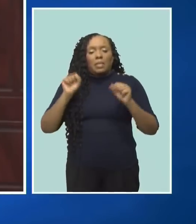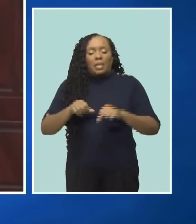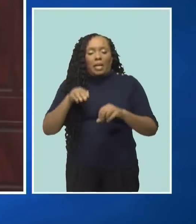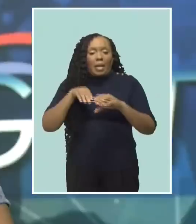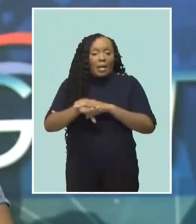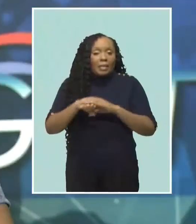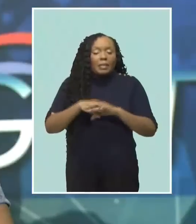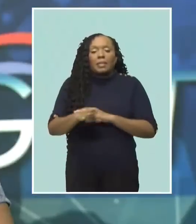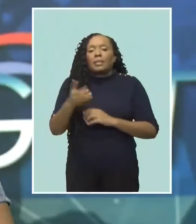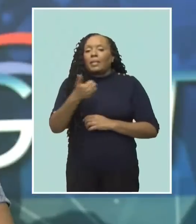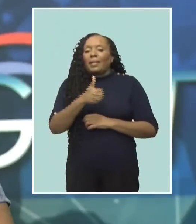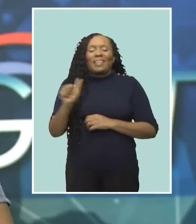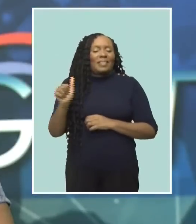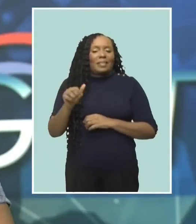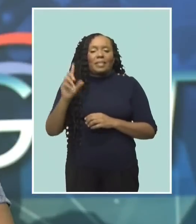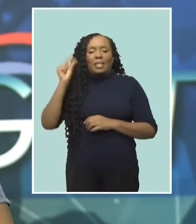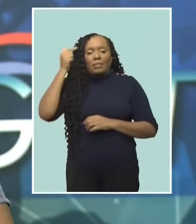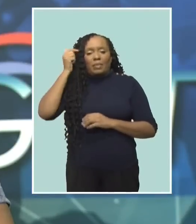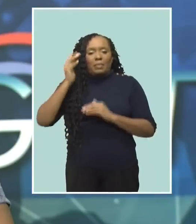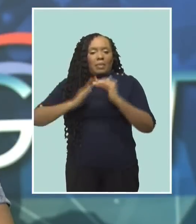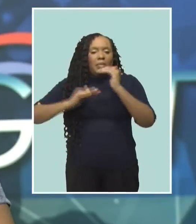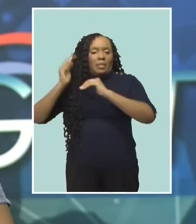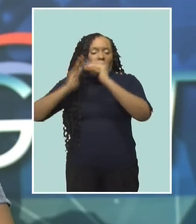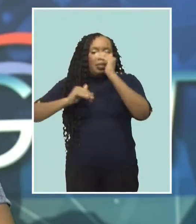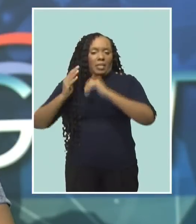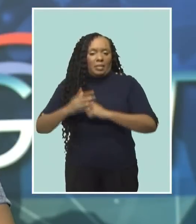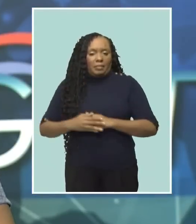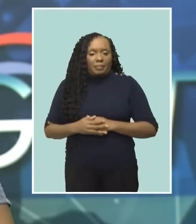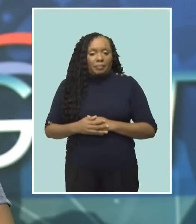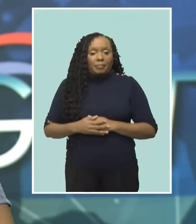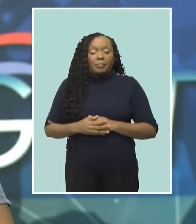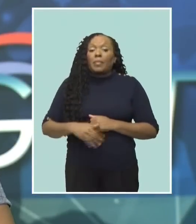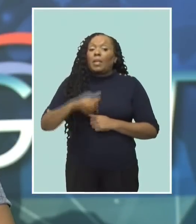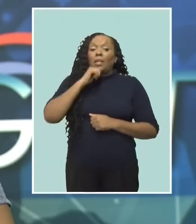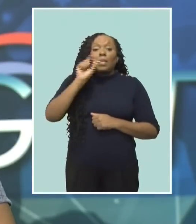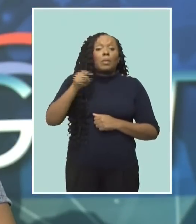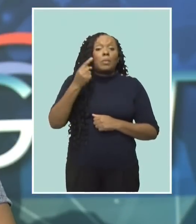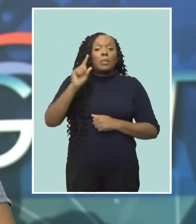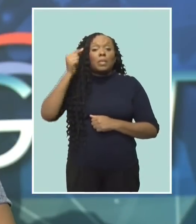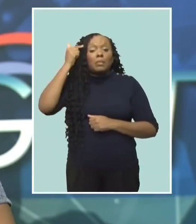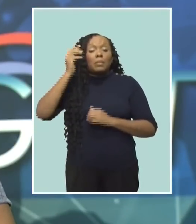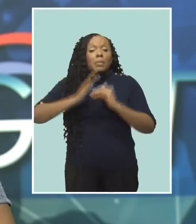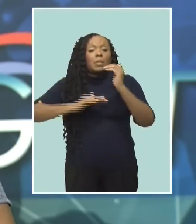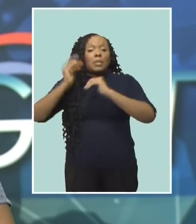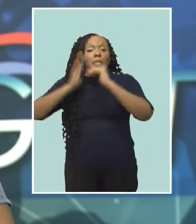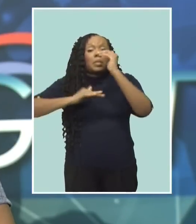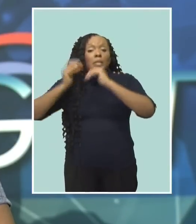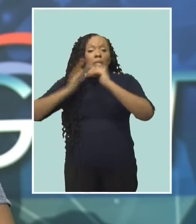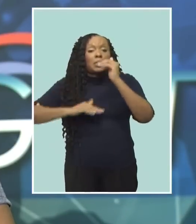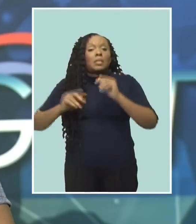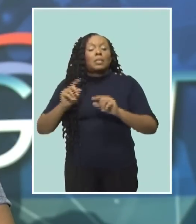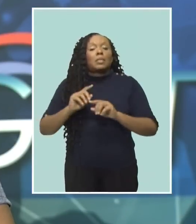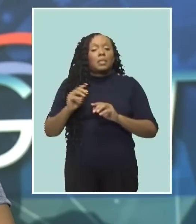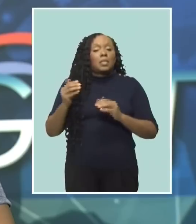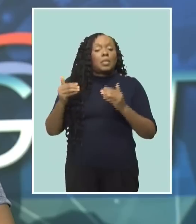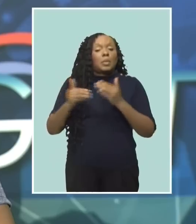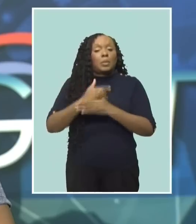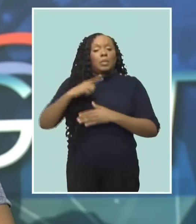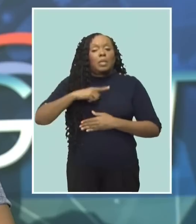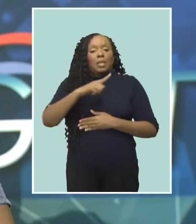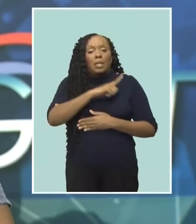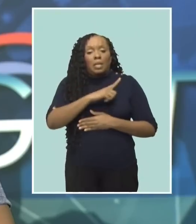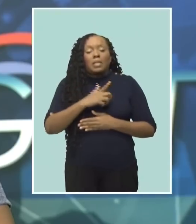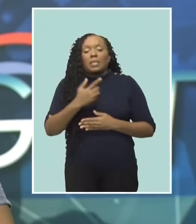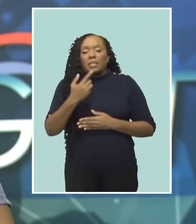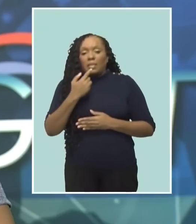building. It's not just government buildings that will require adjustments. New disability legislation will require the owners